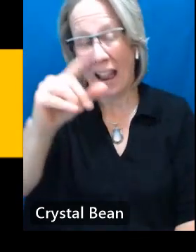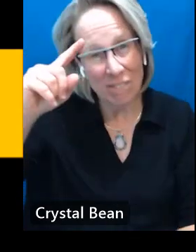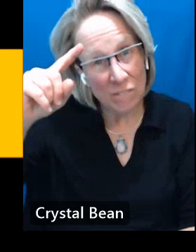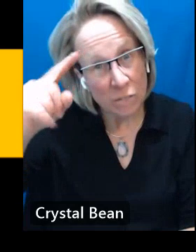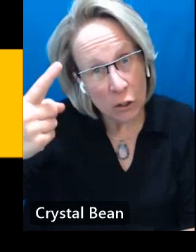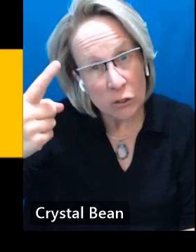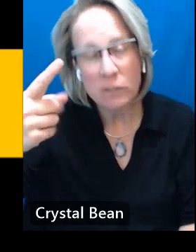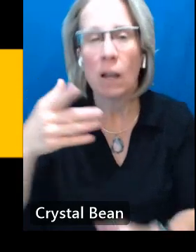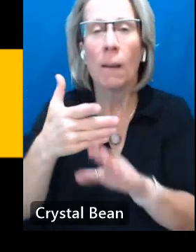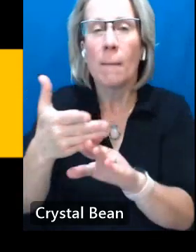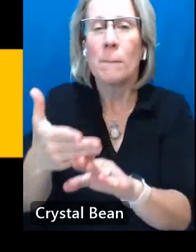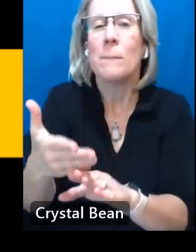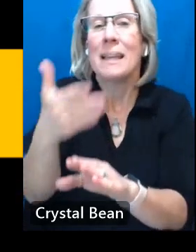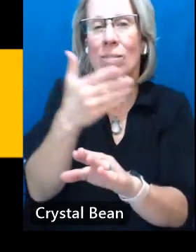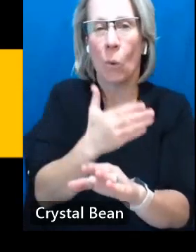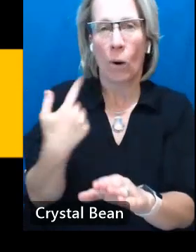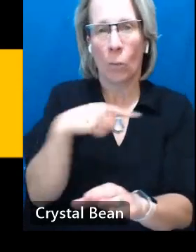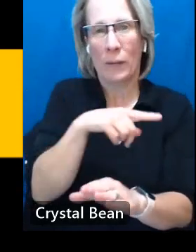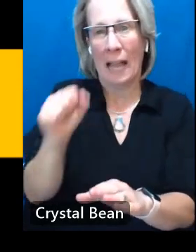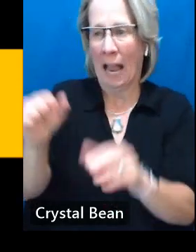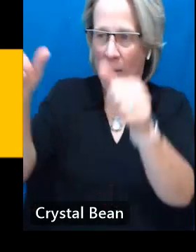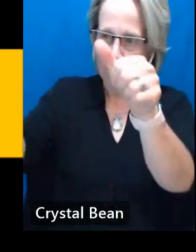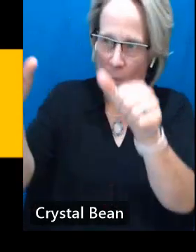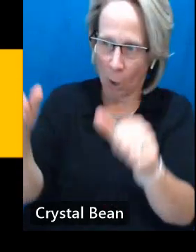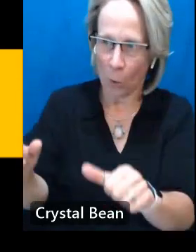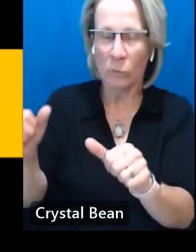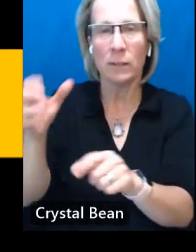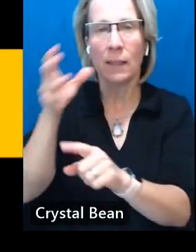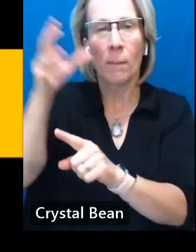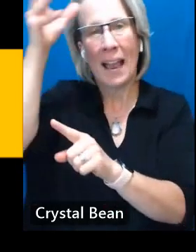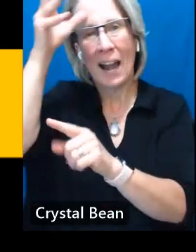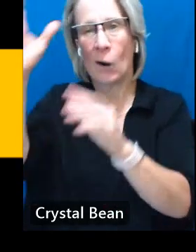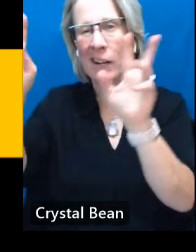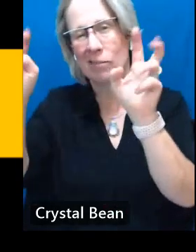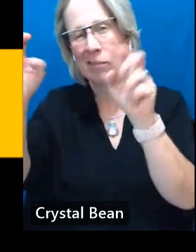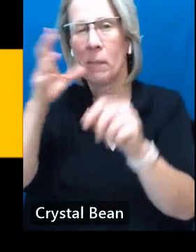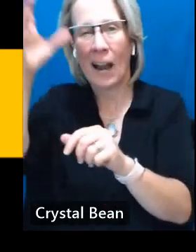level transfer. So make sure to do that. Otherwise, this is the error that we get.